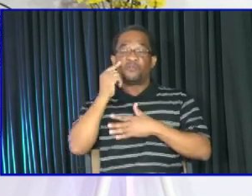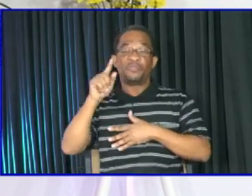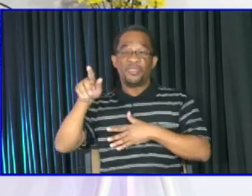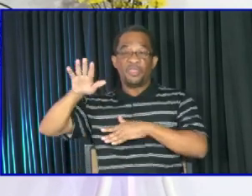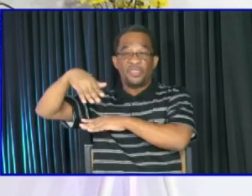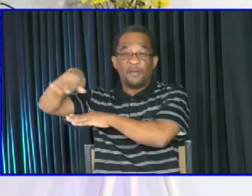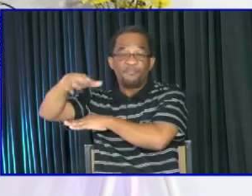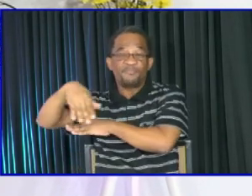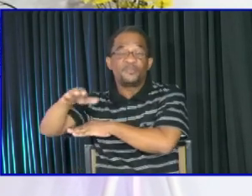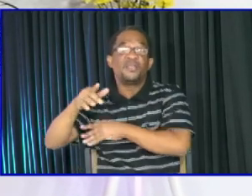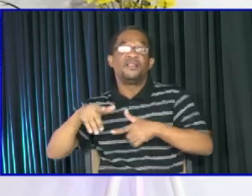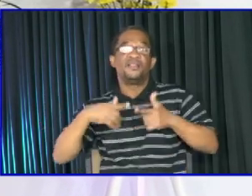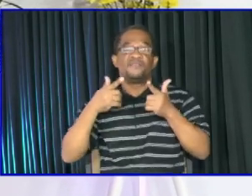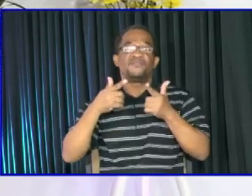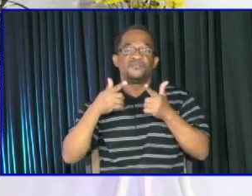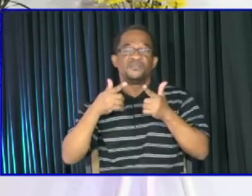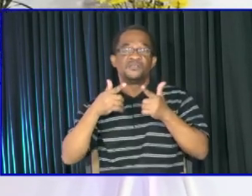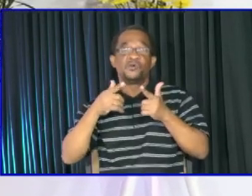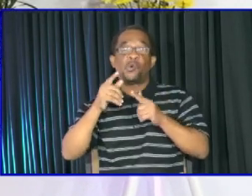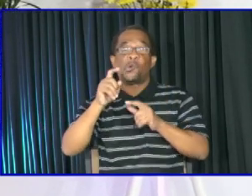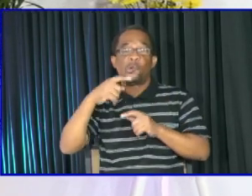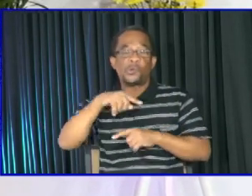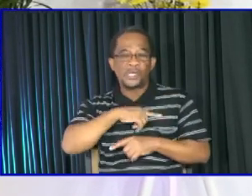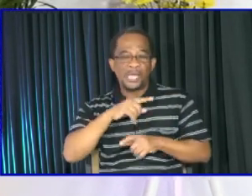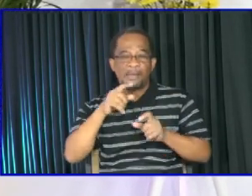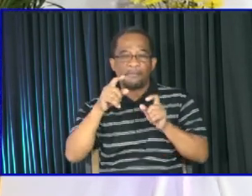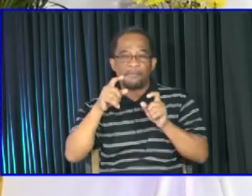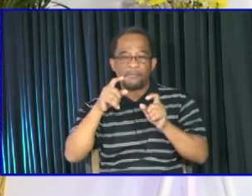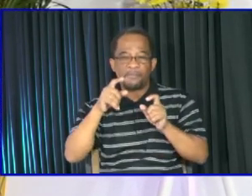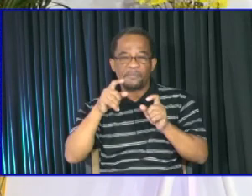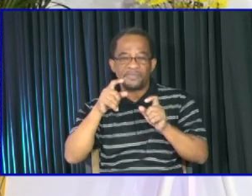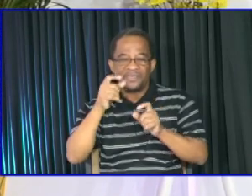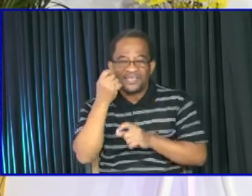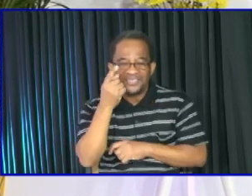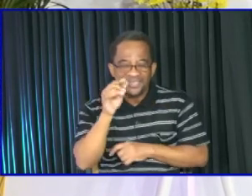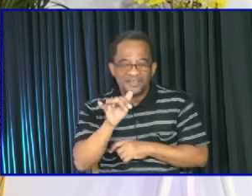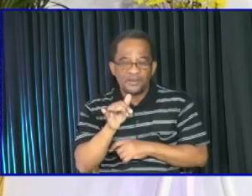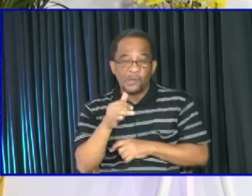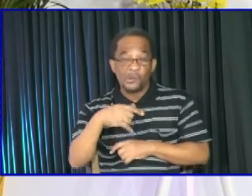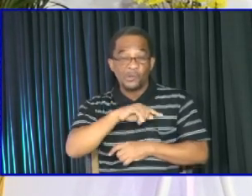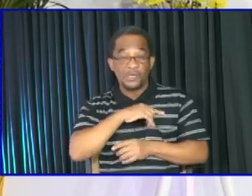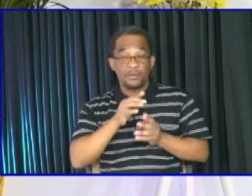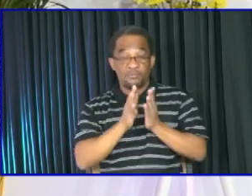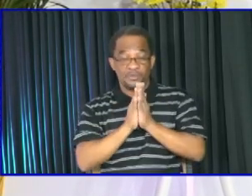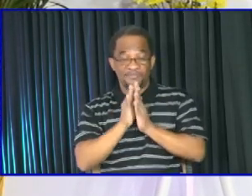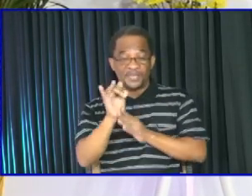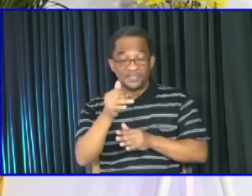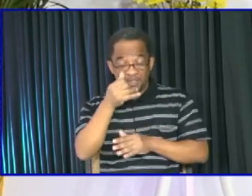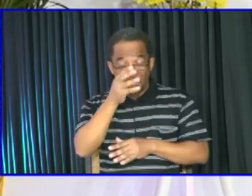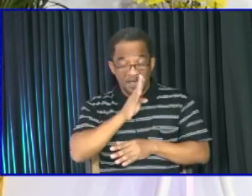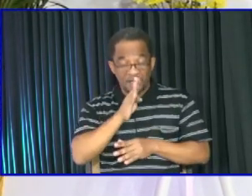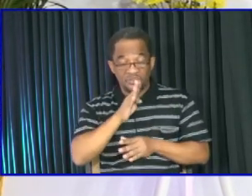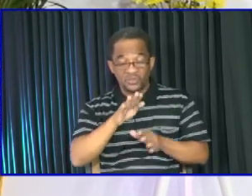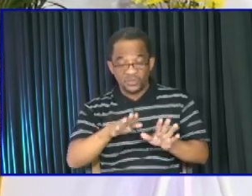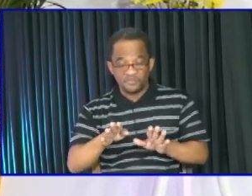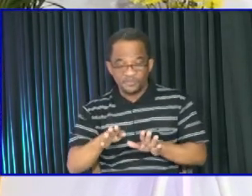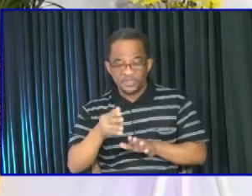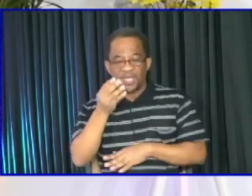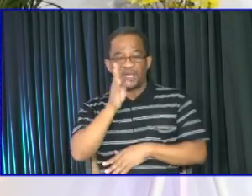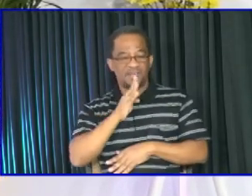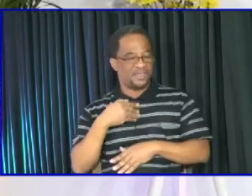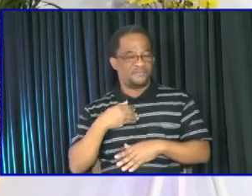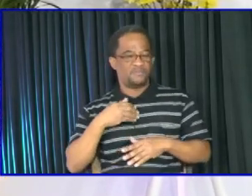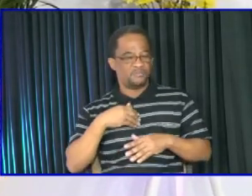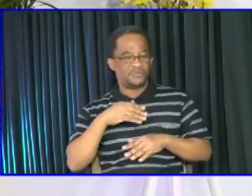And we must understand that we are praying that God's children everywhere, because God has his children